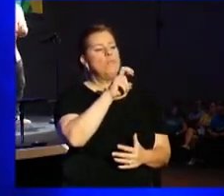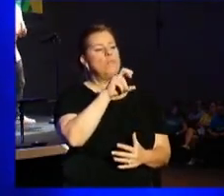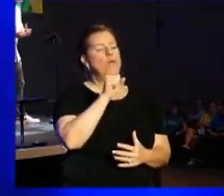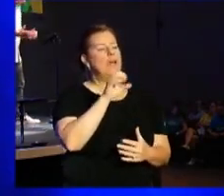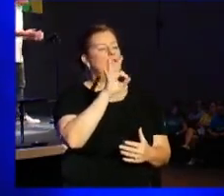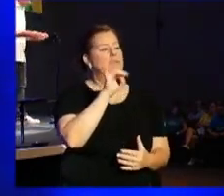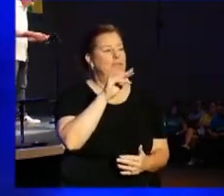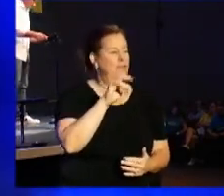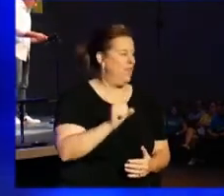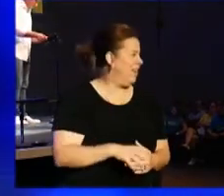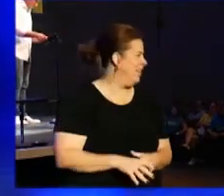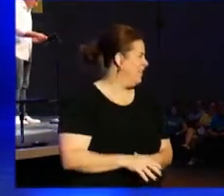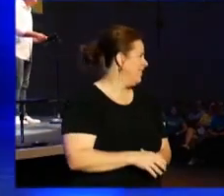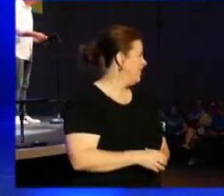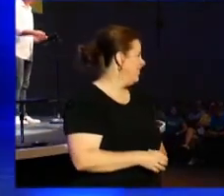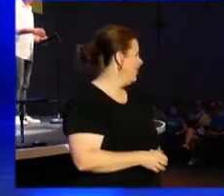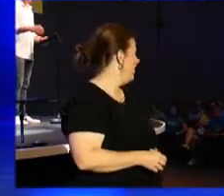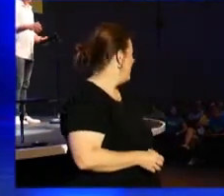this world.